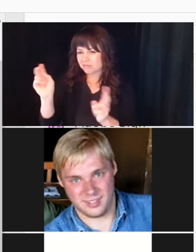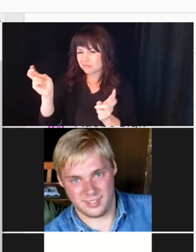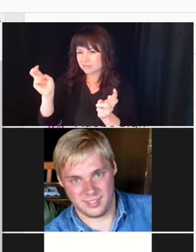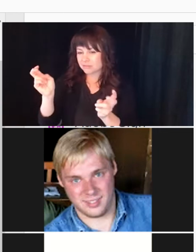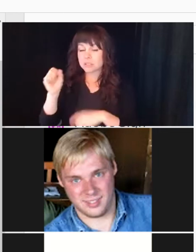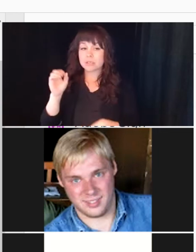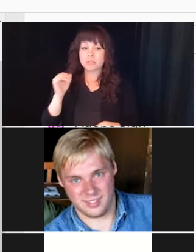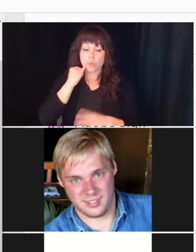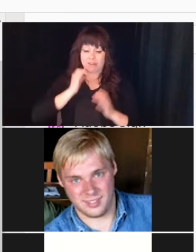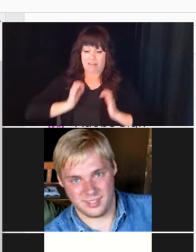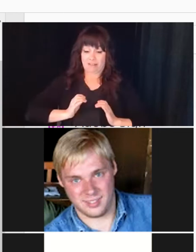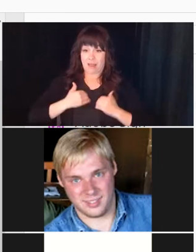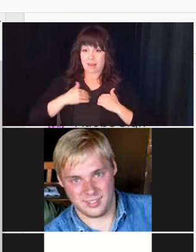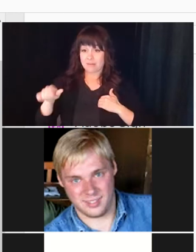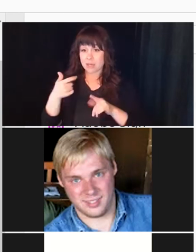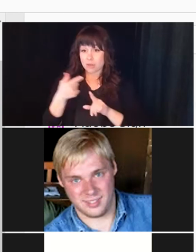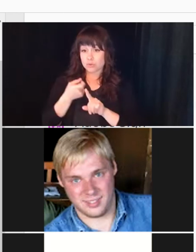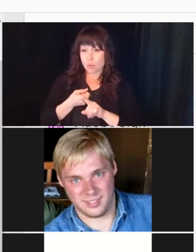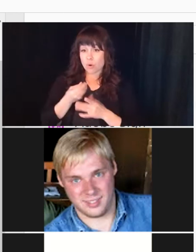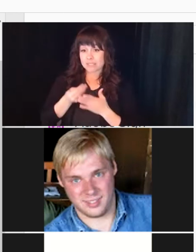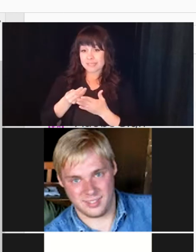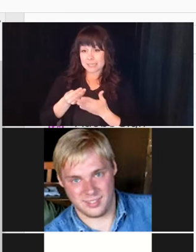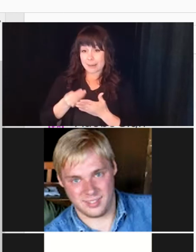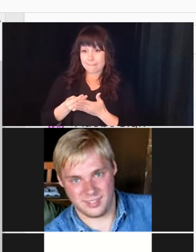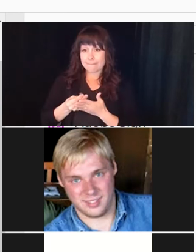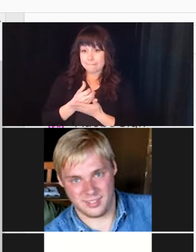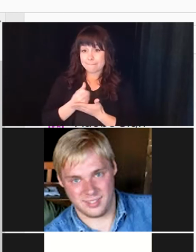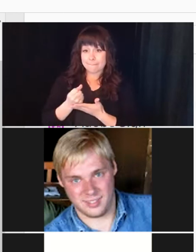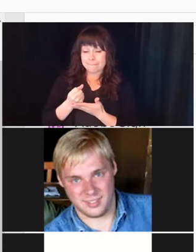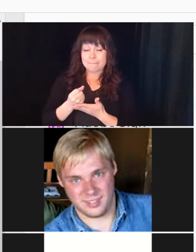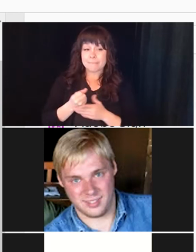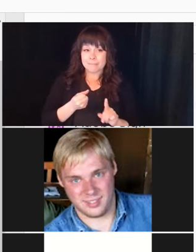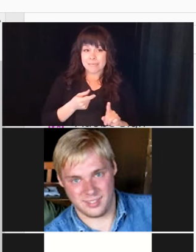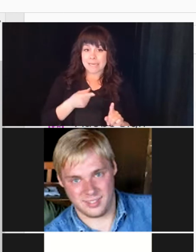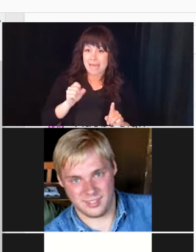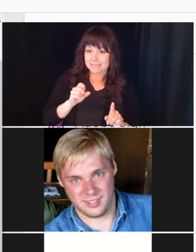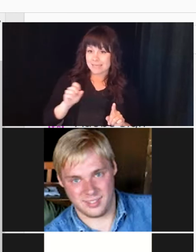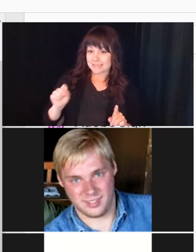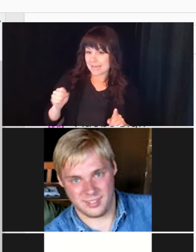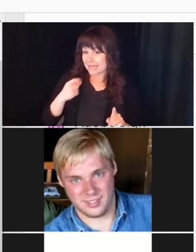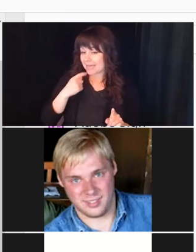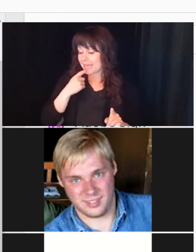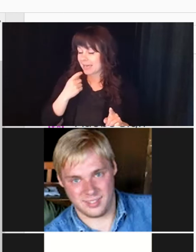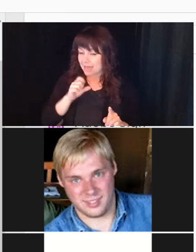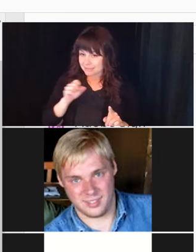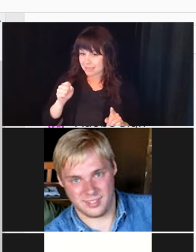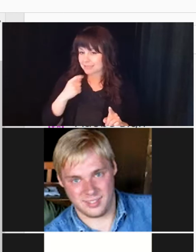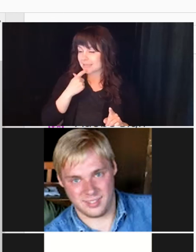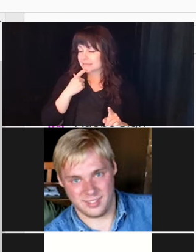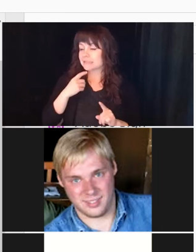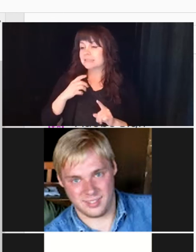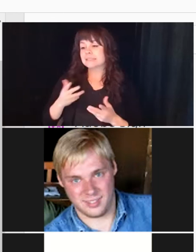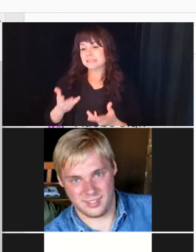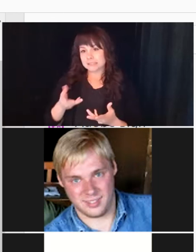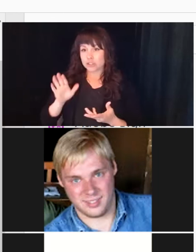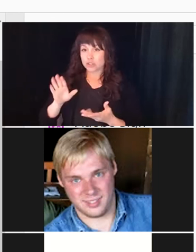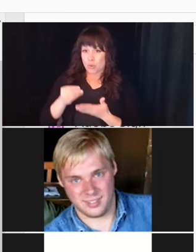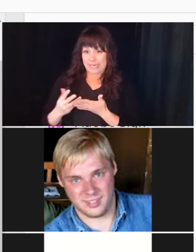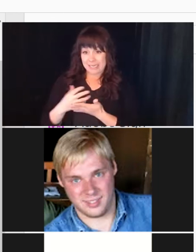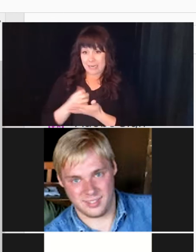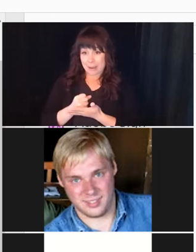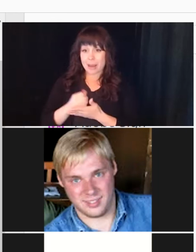income, they're going to say, okay, well, your income might be too high to qualify for any SSI. All right. So